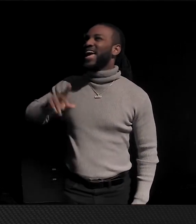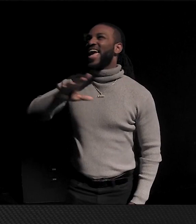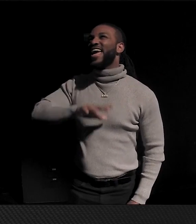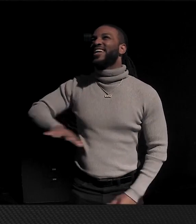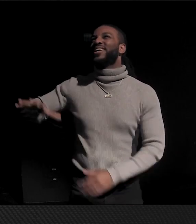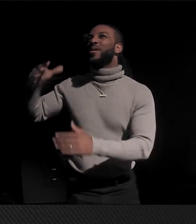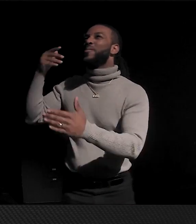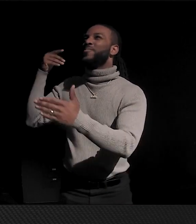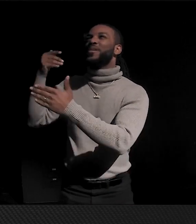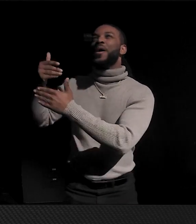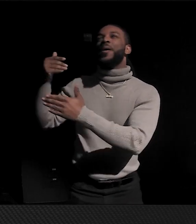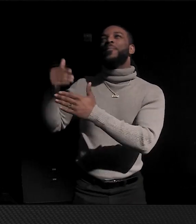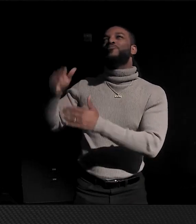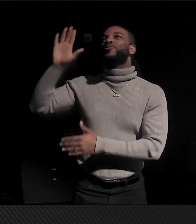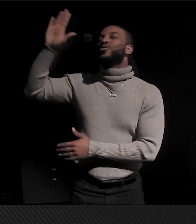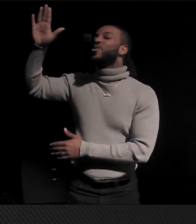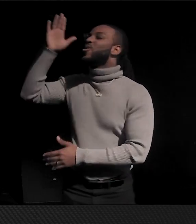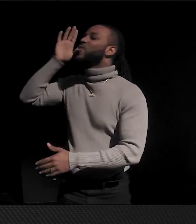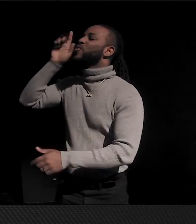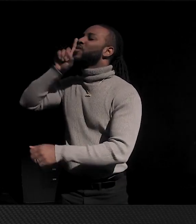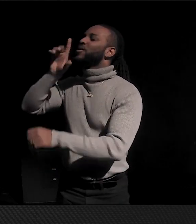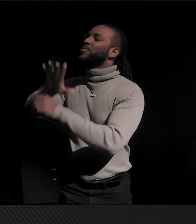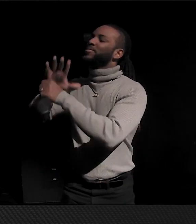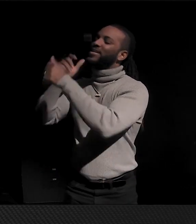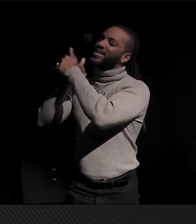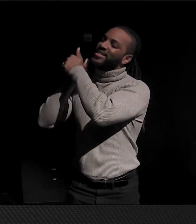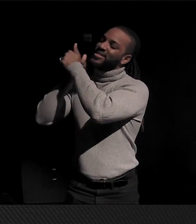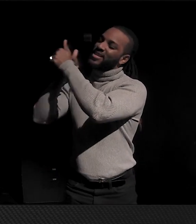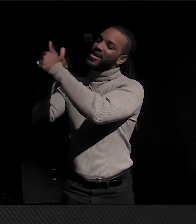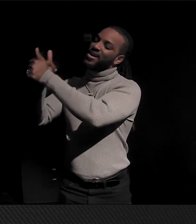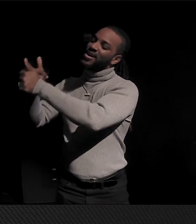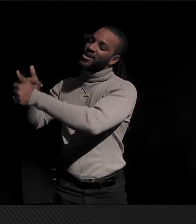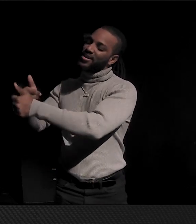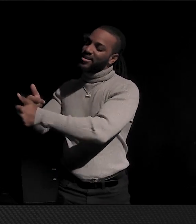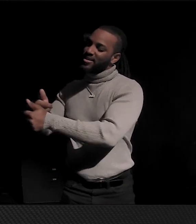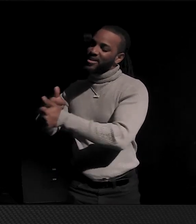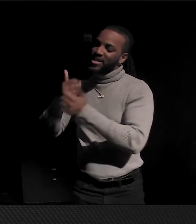Your kingdom come, your will be done.